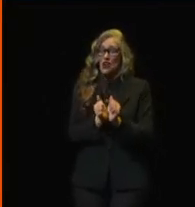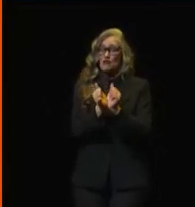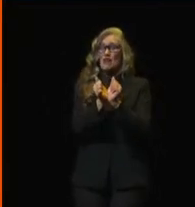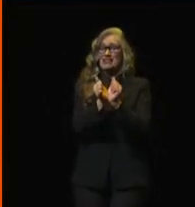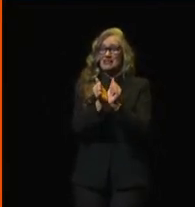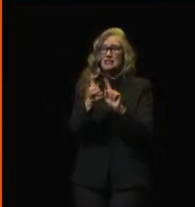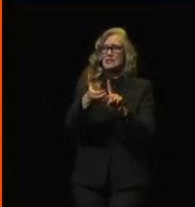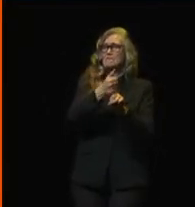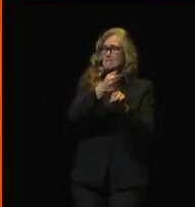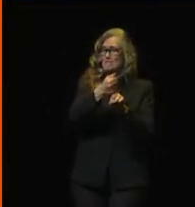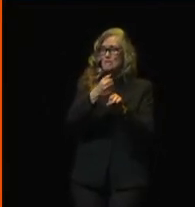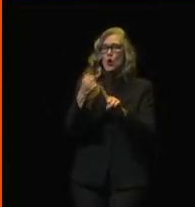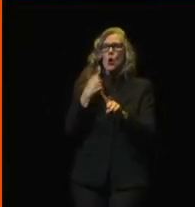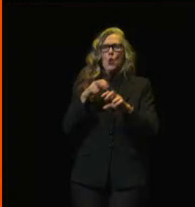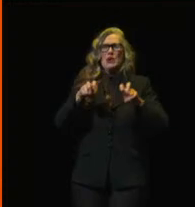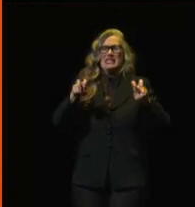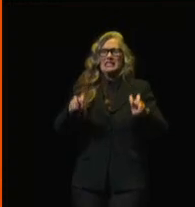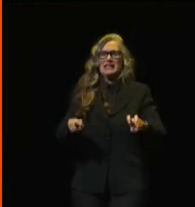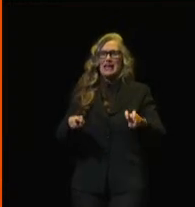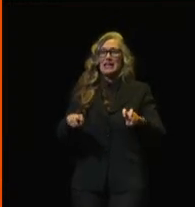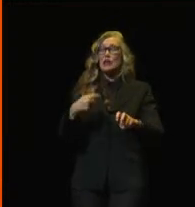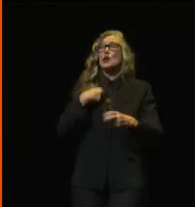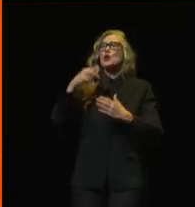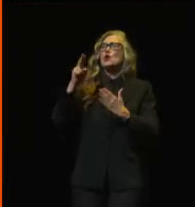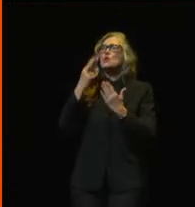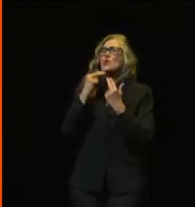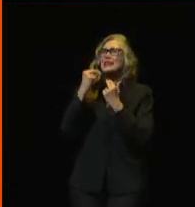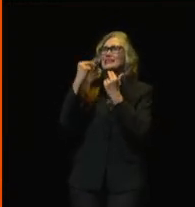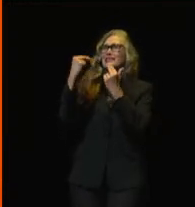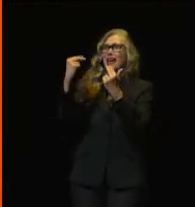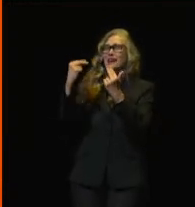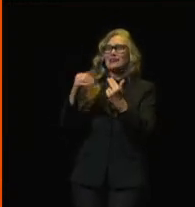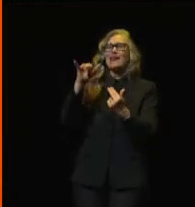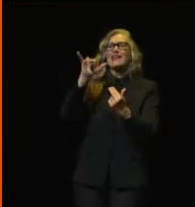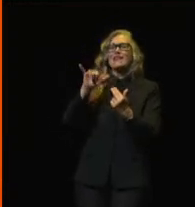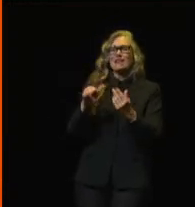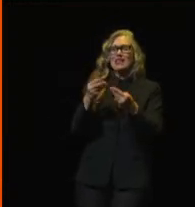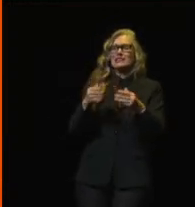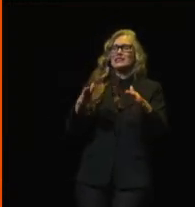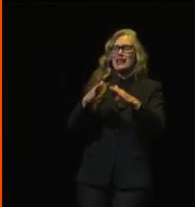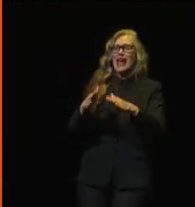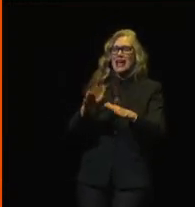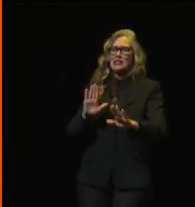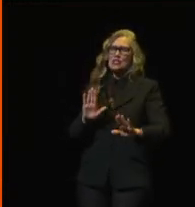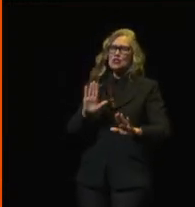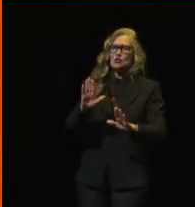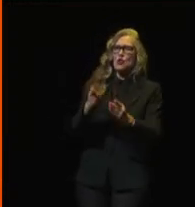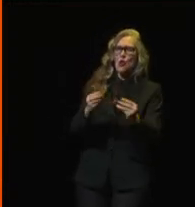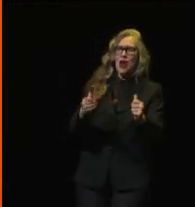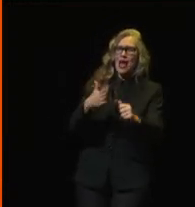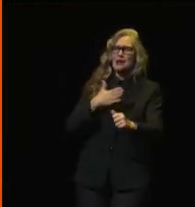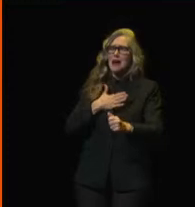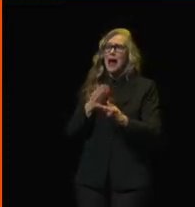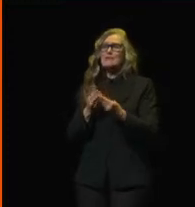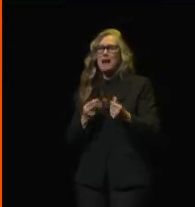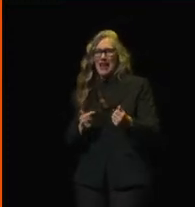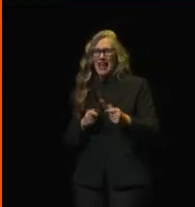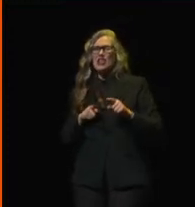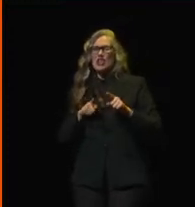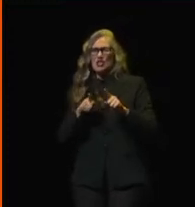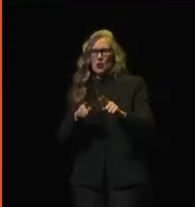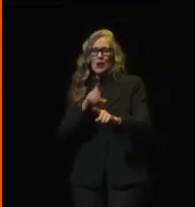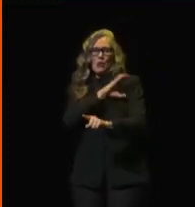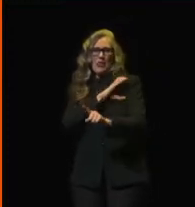Police arrested us. Organizing with Ady was a blessing, but not always an easy one. He had the